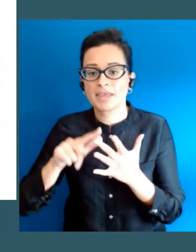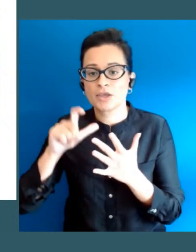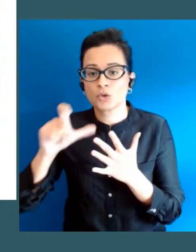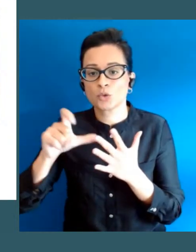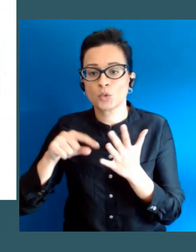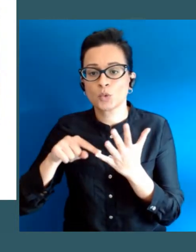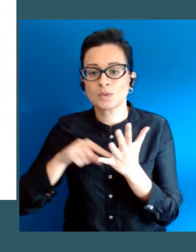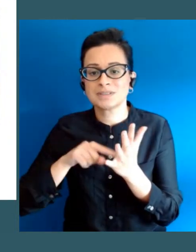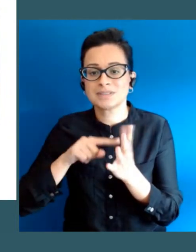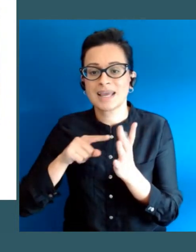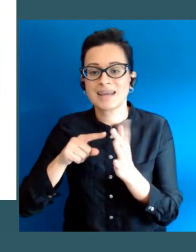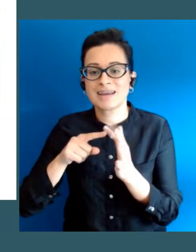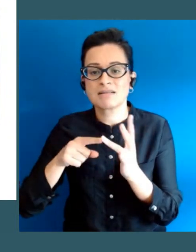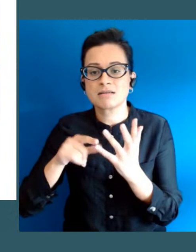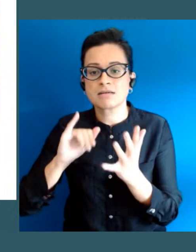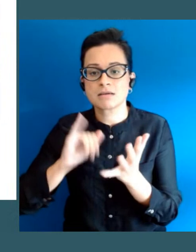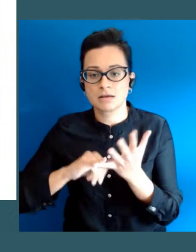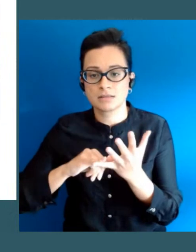that's an immunotherapy